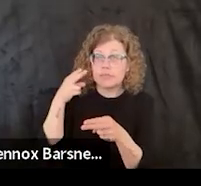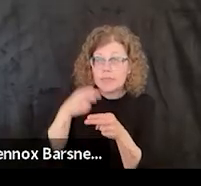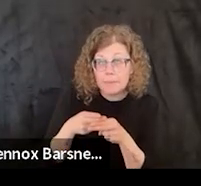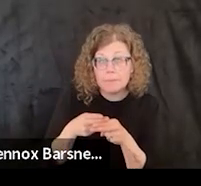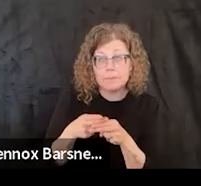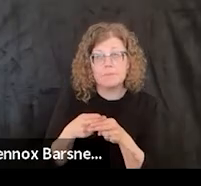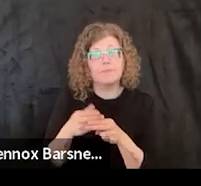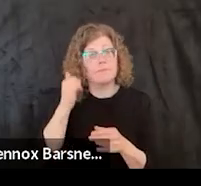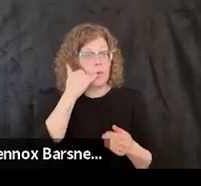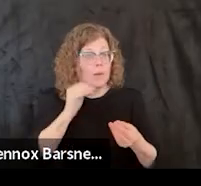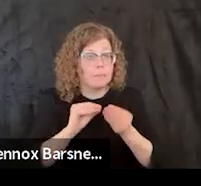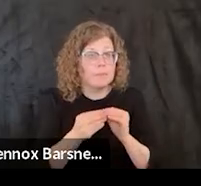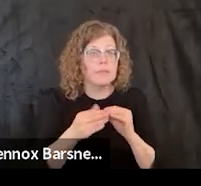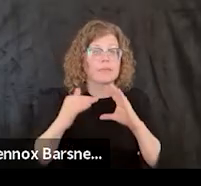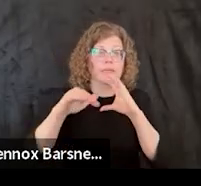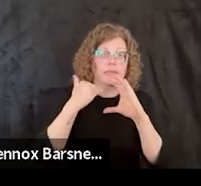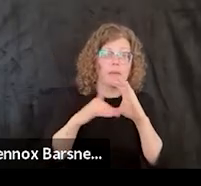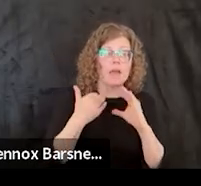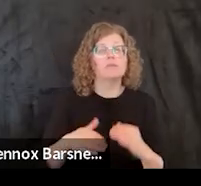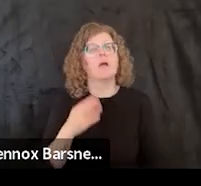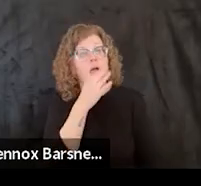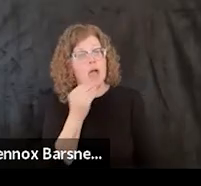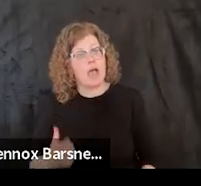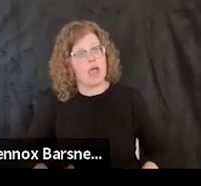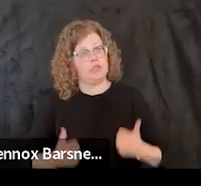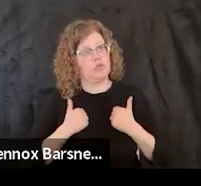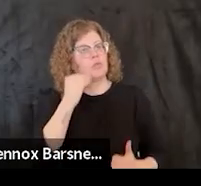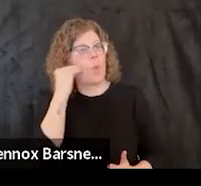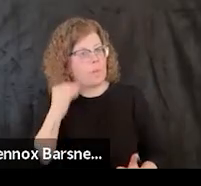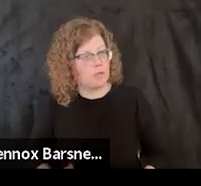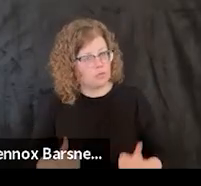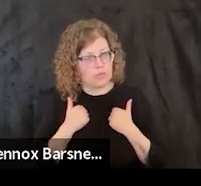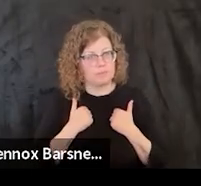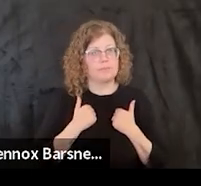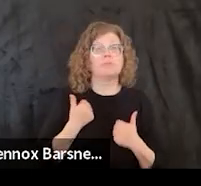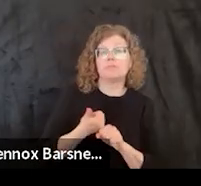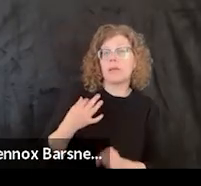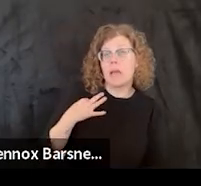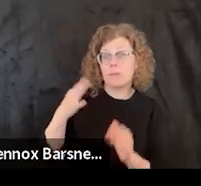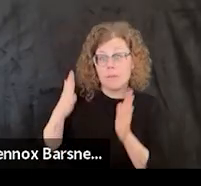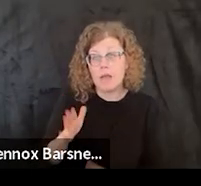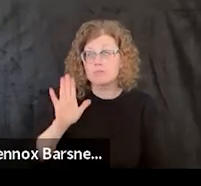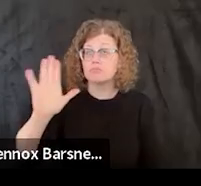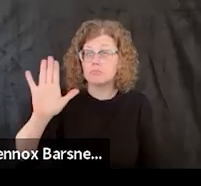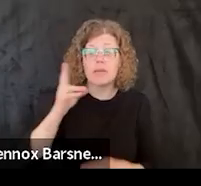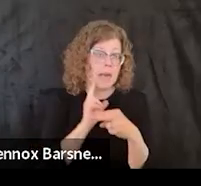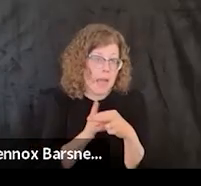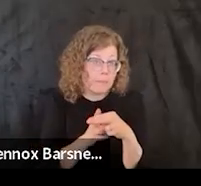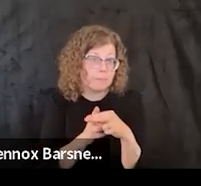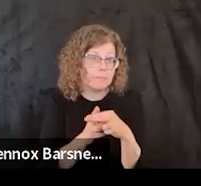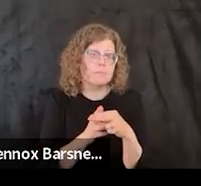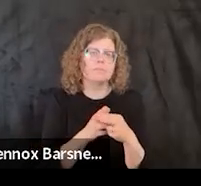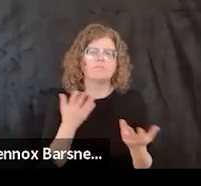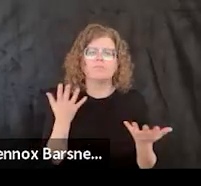address, the applicant's name, the name of the program that they helped you with, the total number